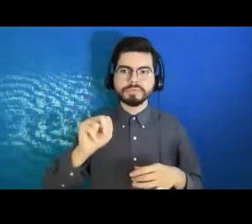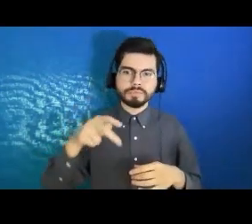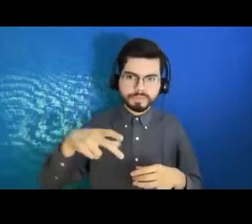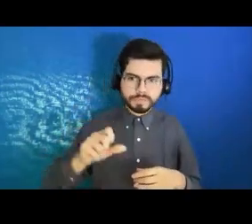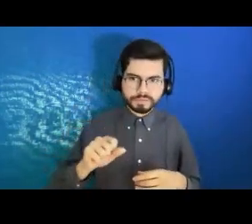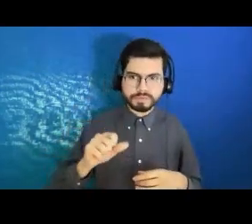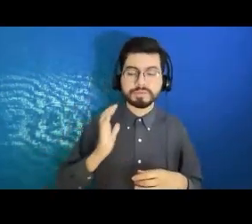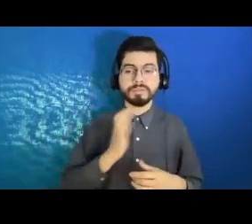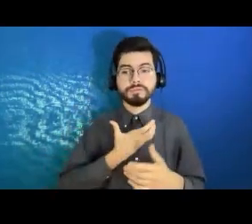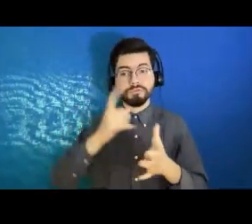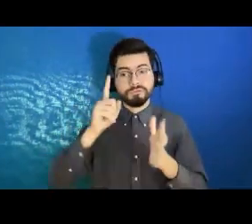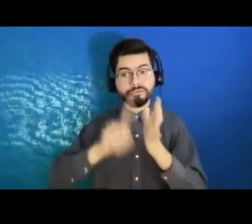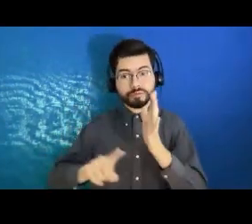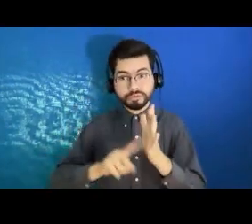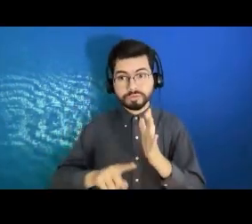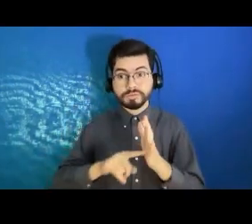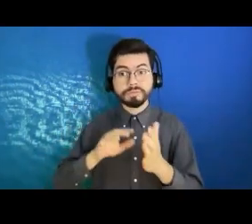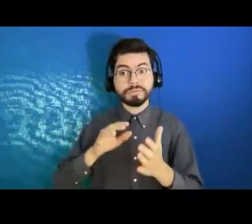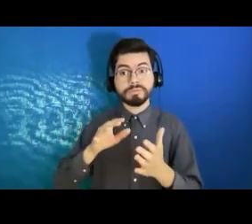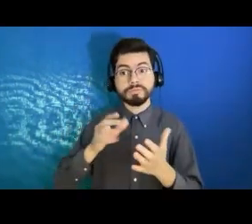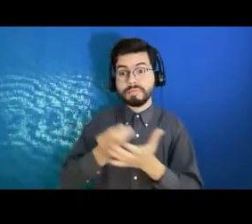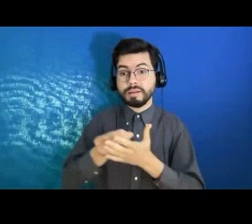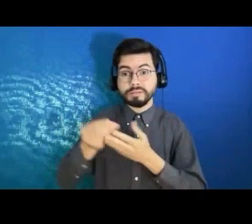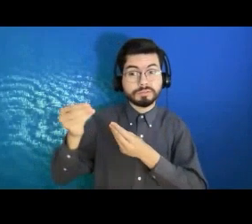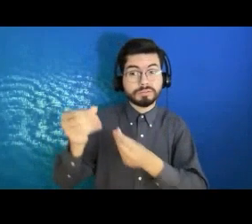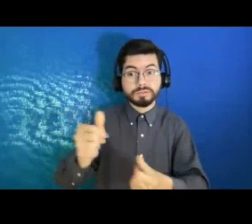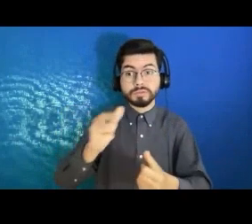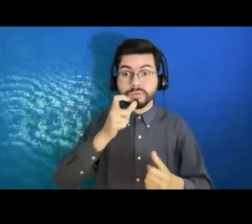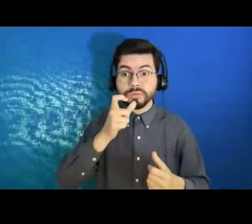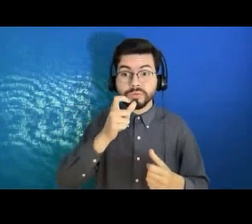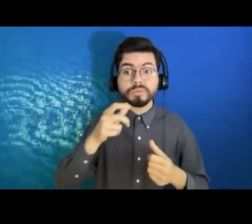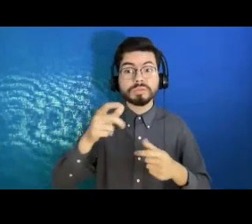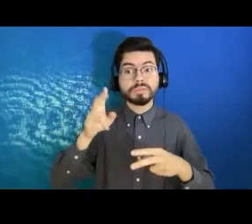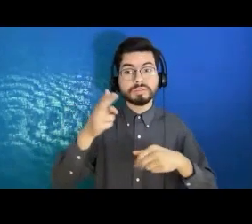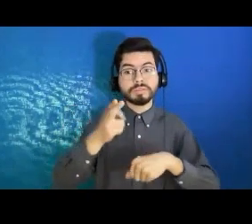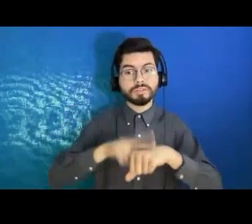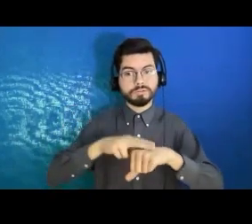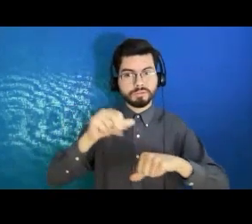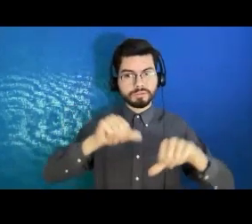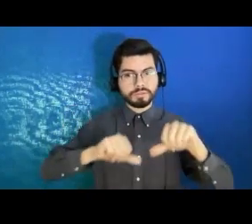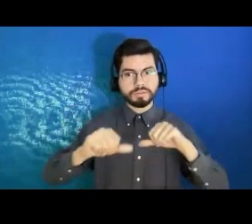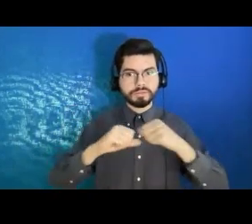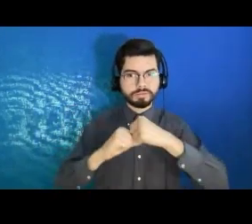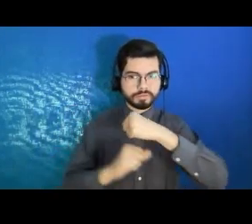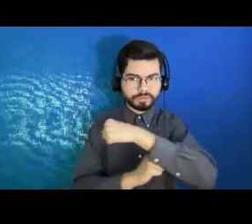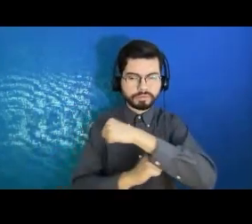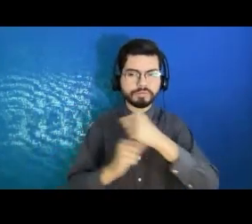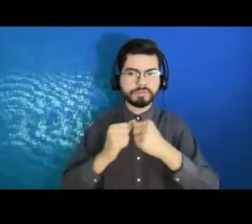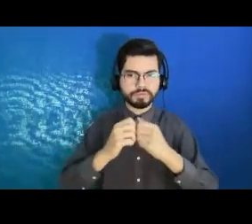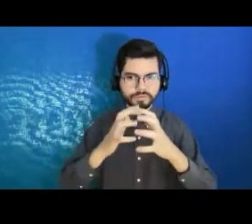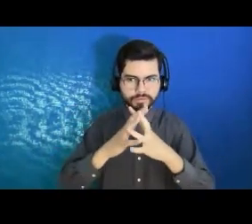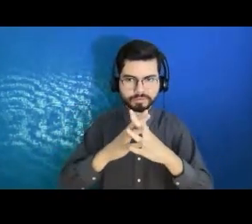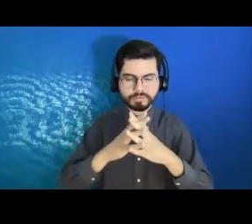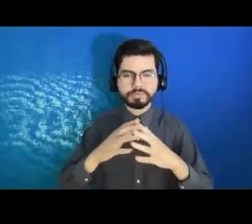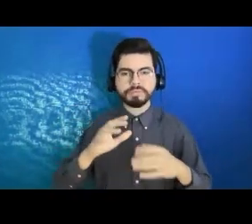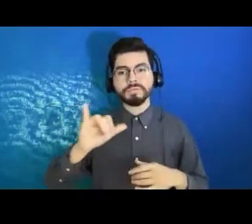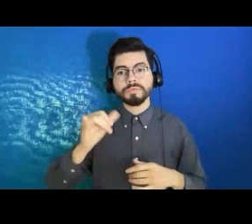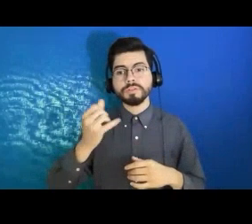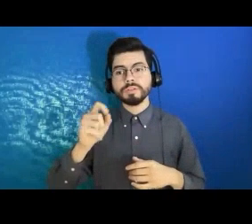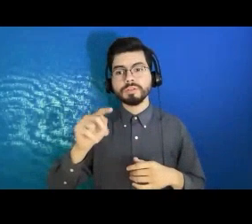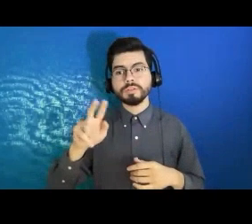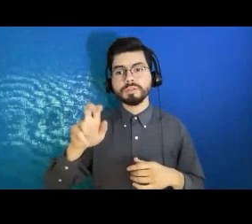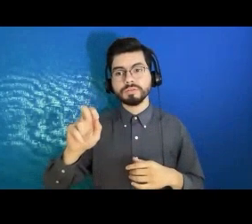is funded by the National Science Foundation. We work with the USGS. We're a member agency of the Yellowstone Volcano Observatory.